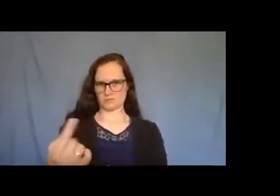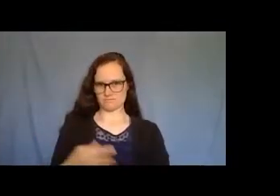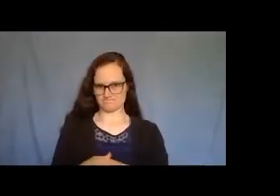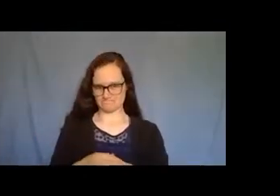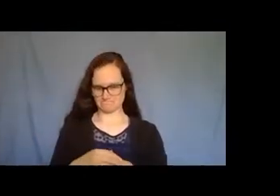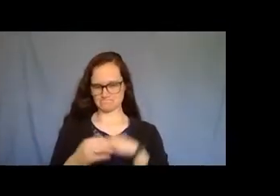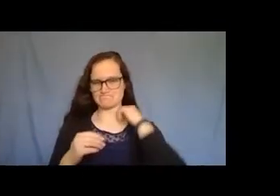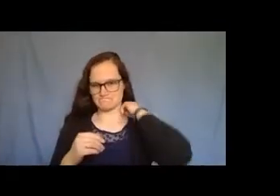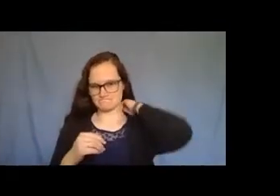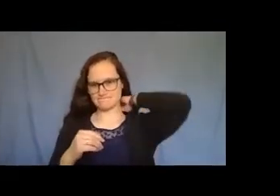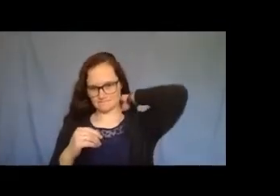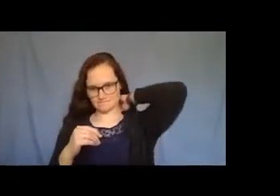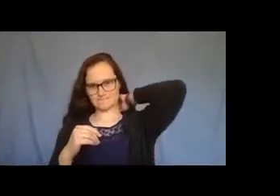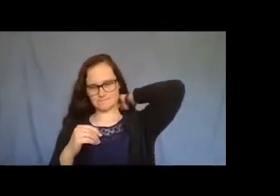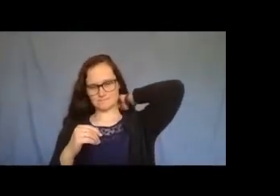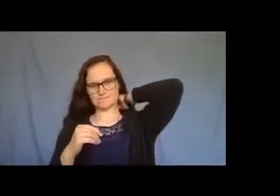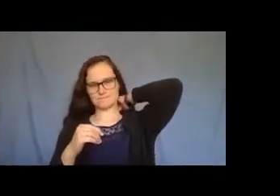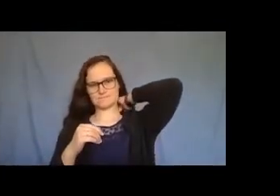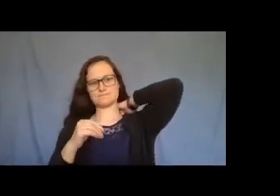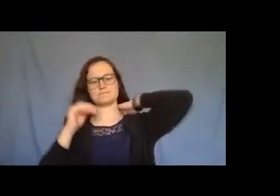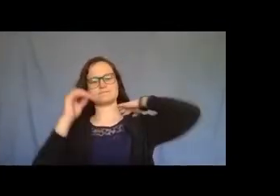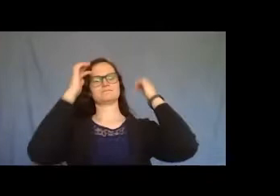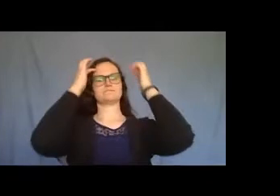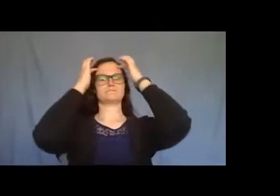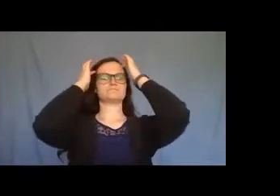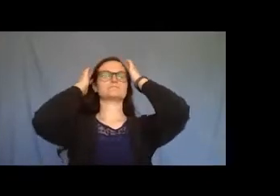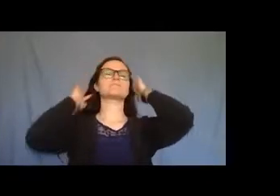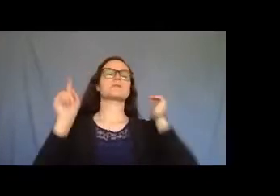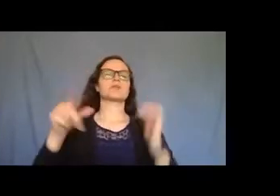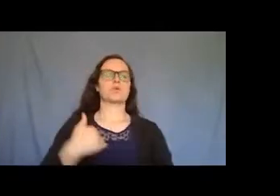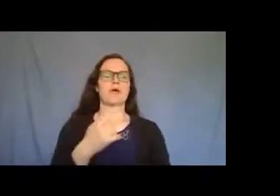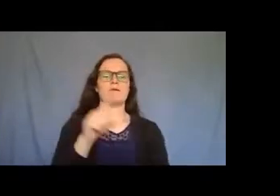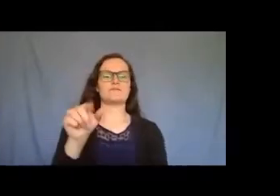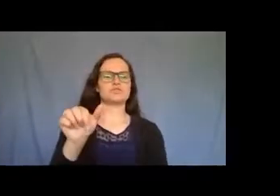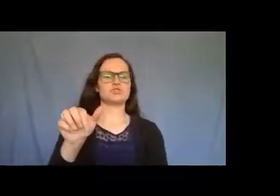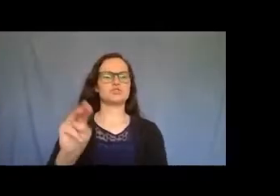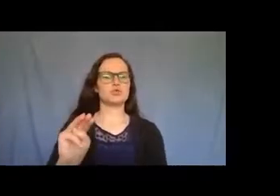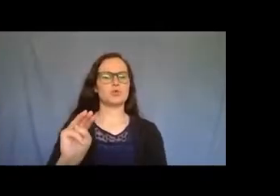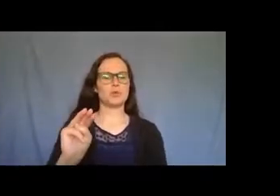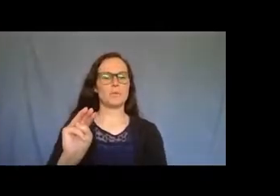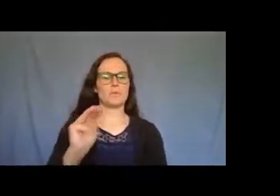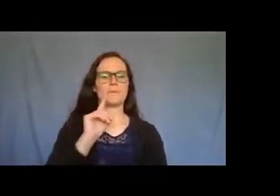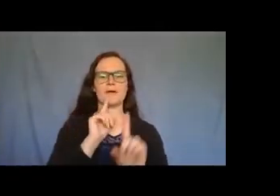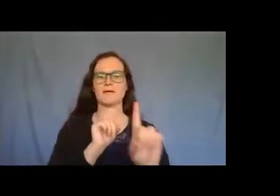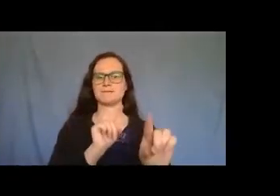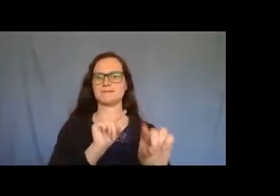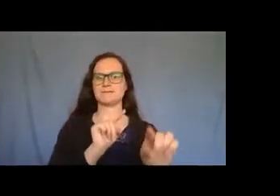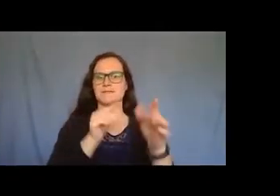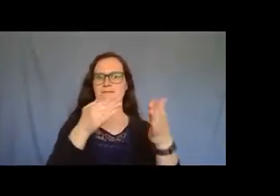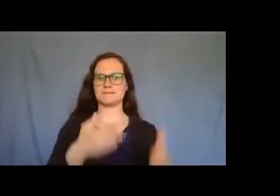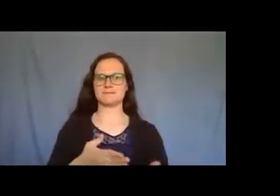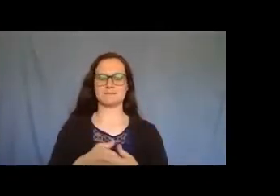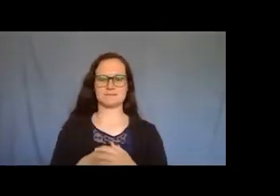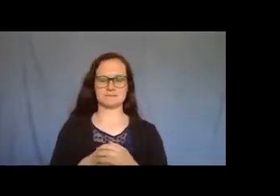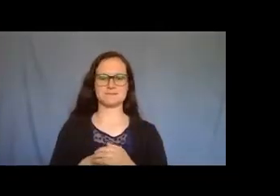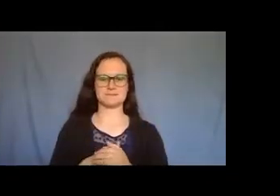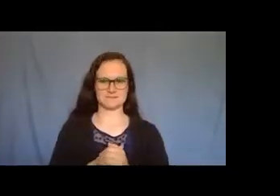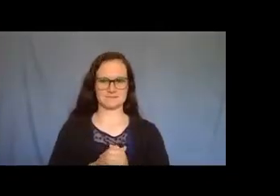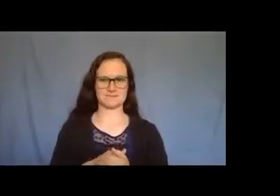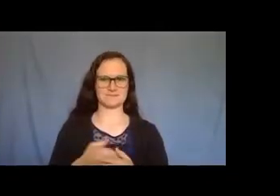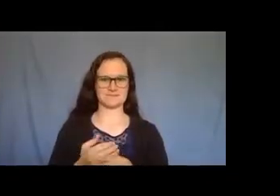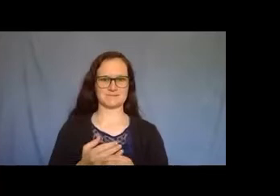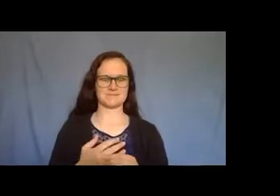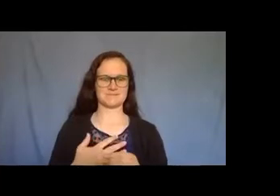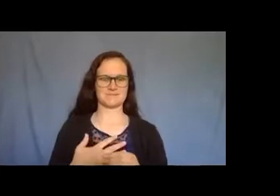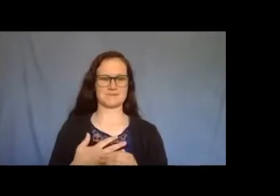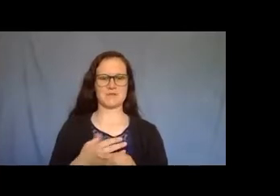You'll notice that you have your Zoom attendee screen here. So the common ways that you'll